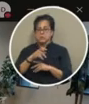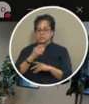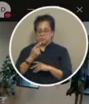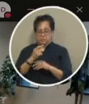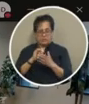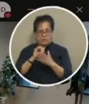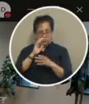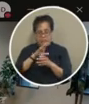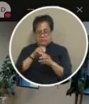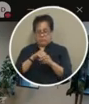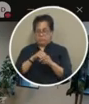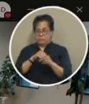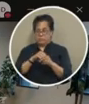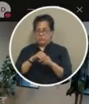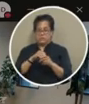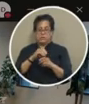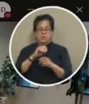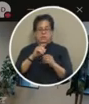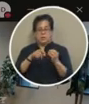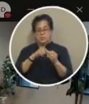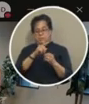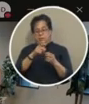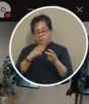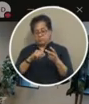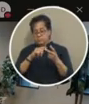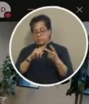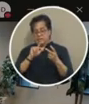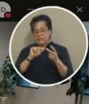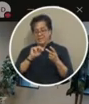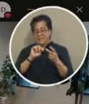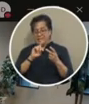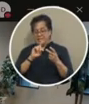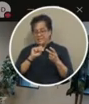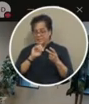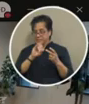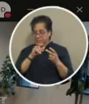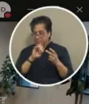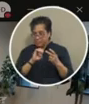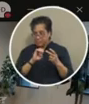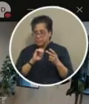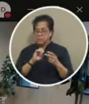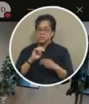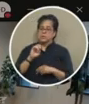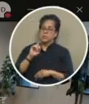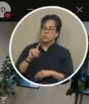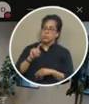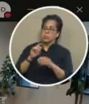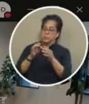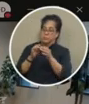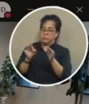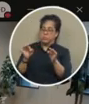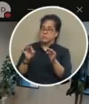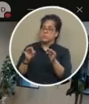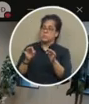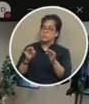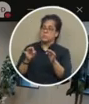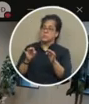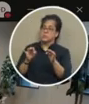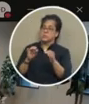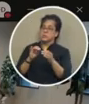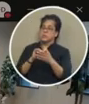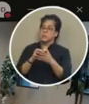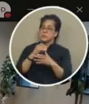that. Regarding your question about the landscape businesses, there is a provision under the directive